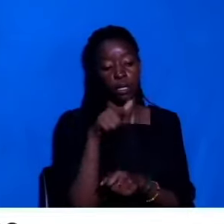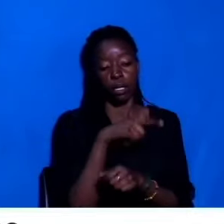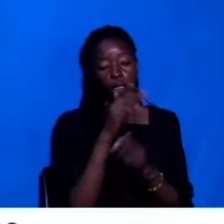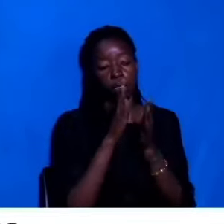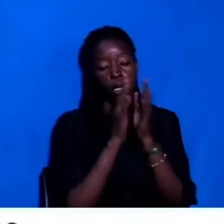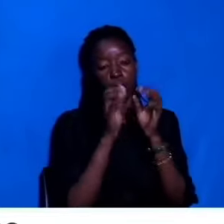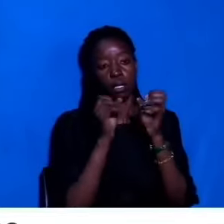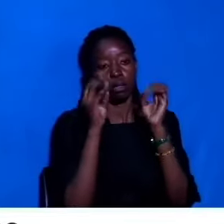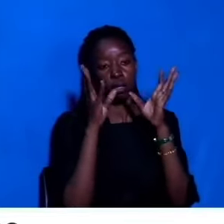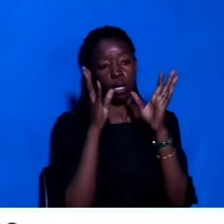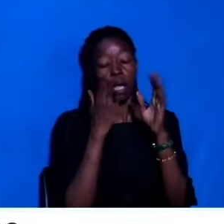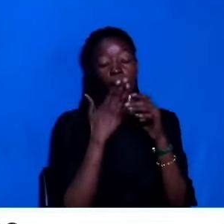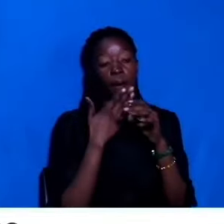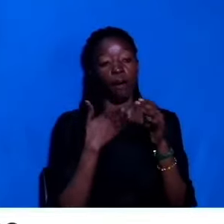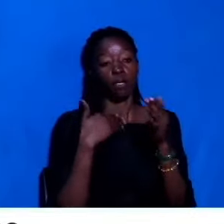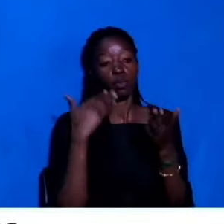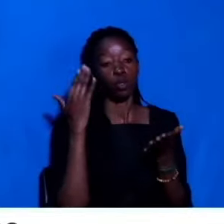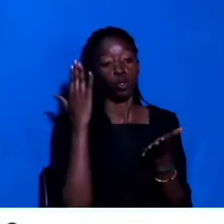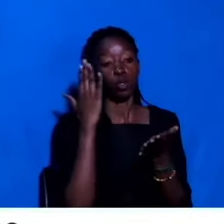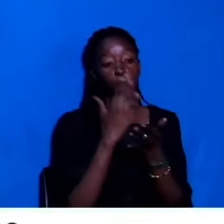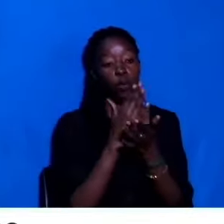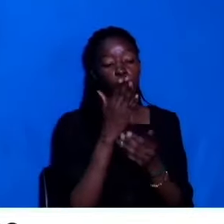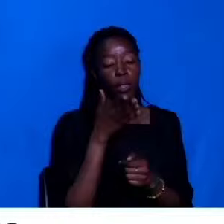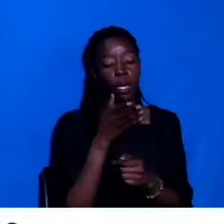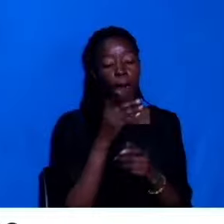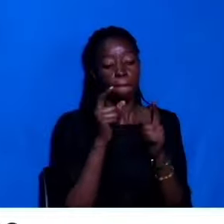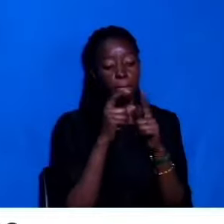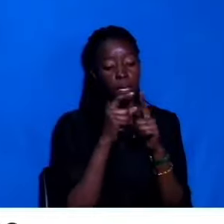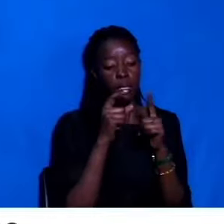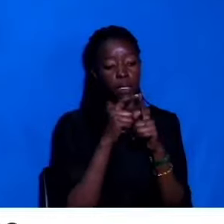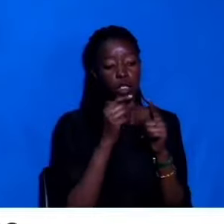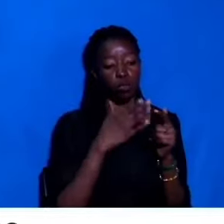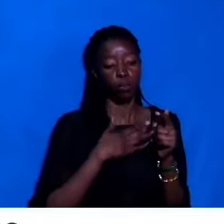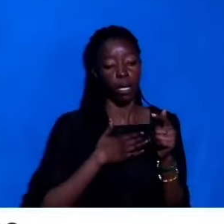I want to stop at that. My message is over.